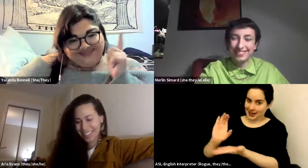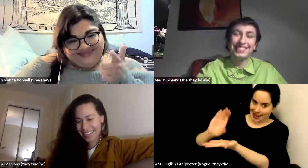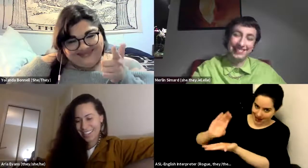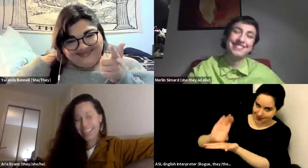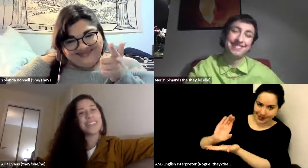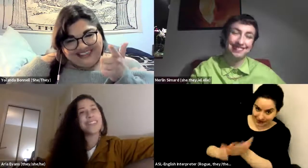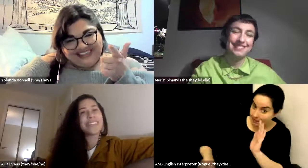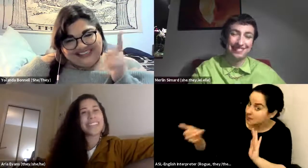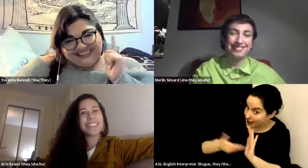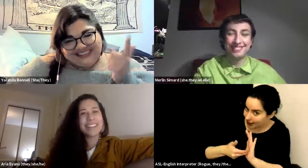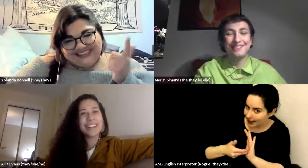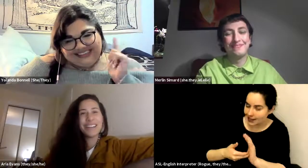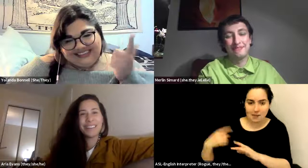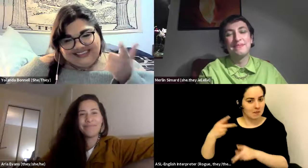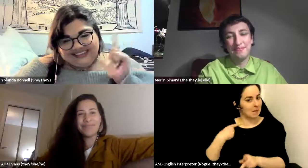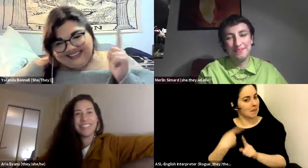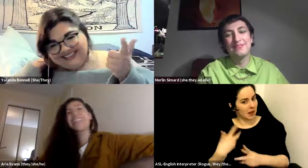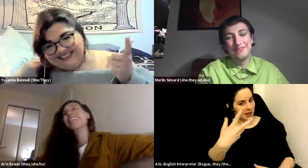and colonialism.